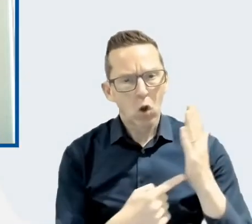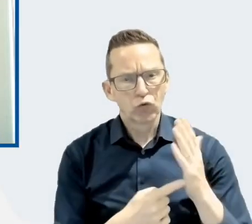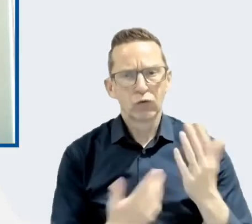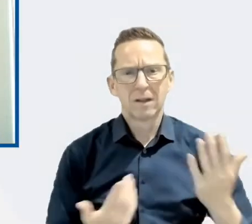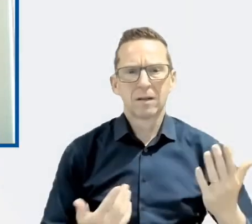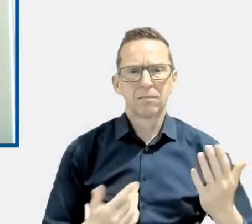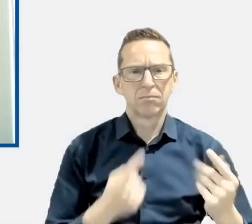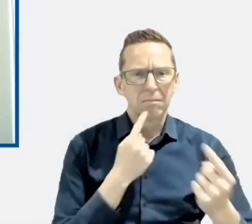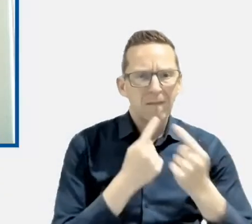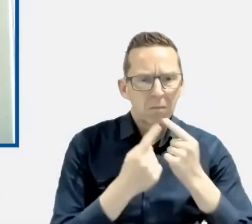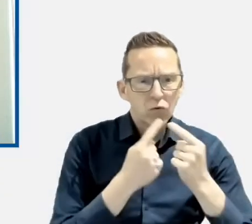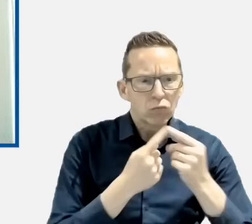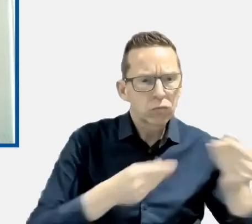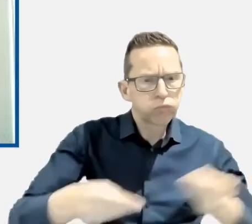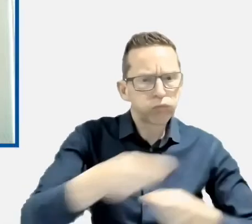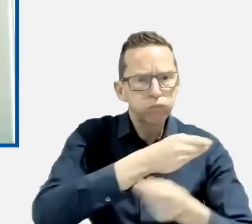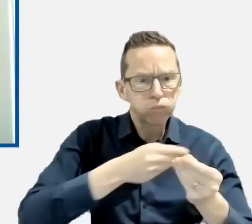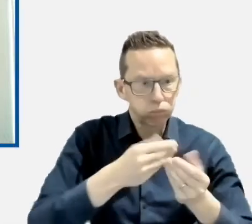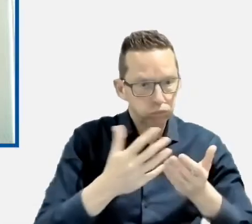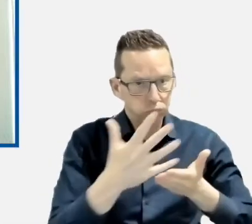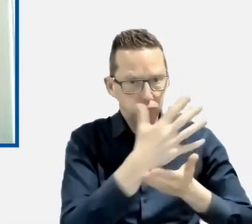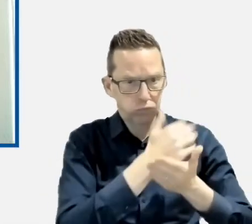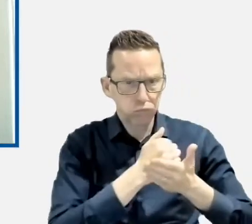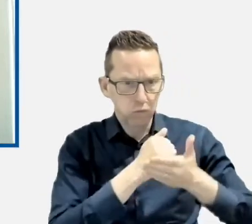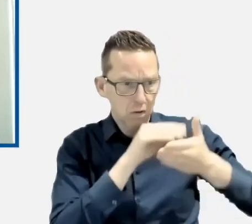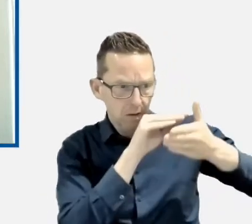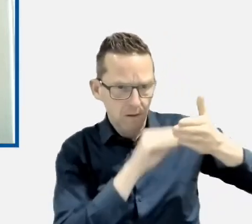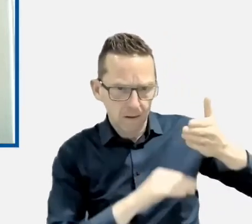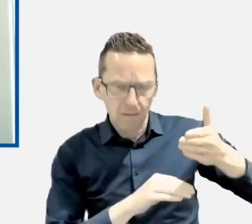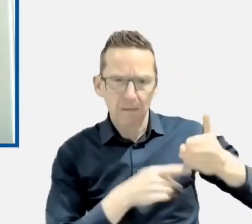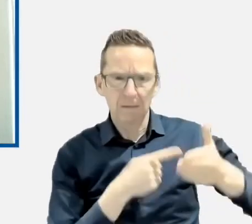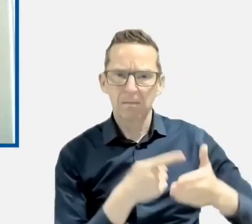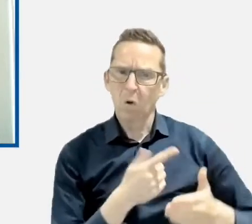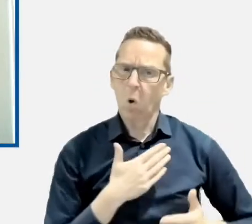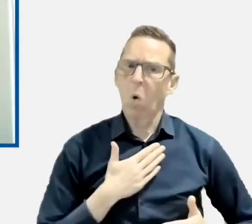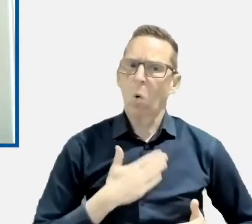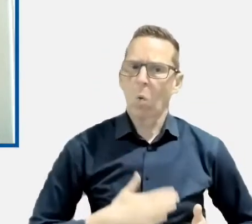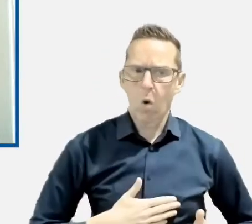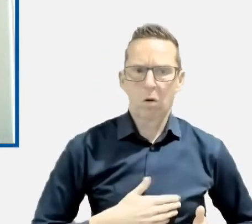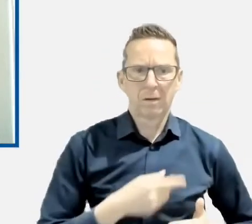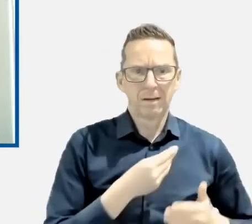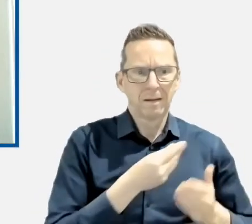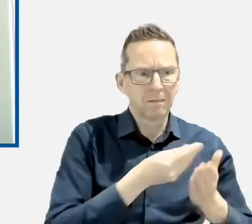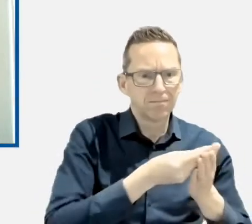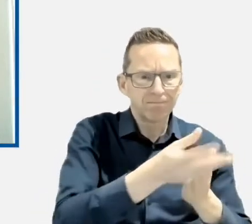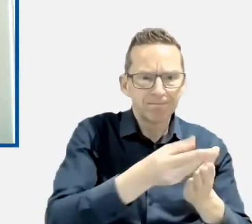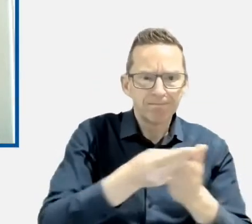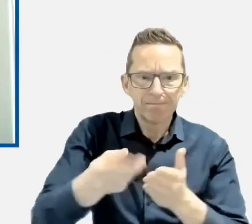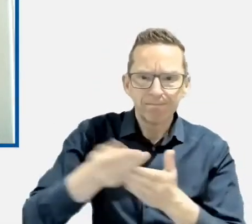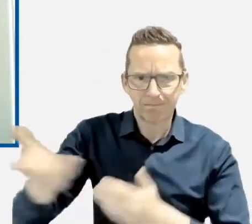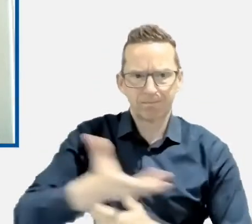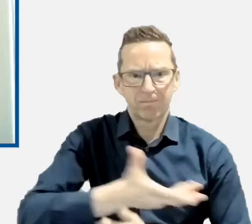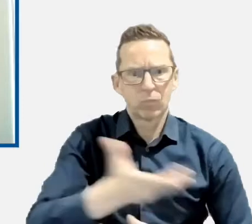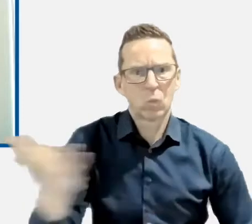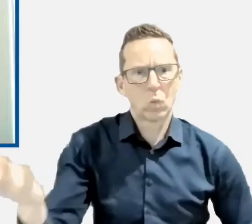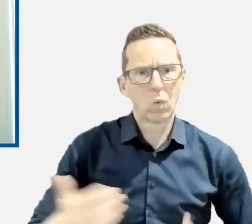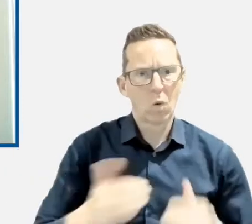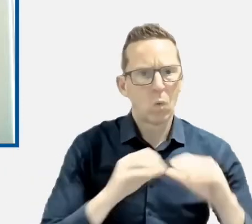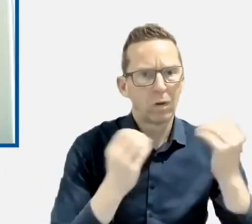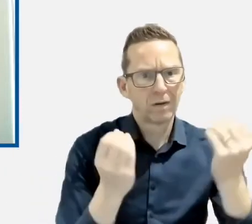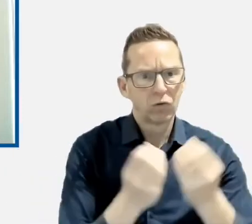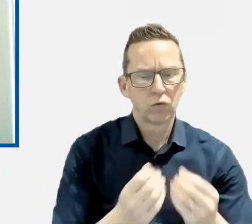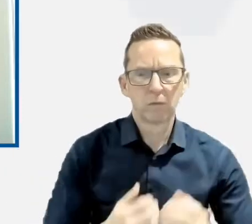information should be available to and accessible by all, particularly the managers, the planners,